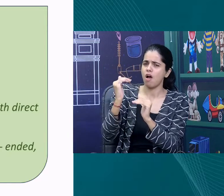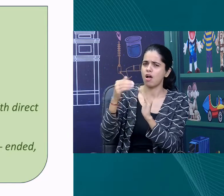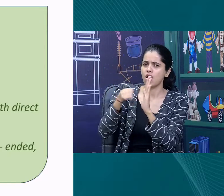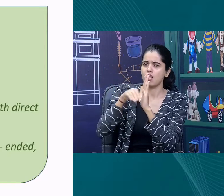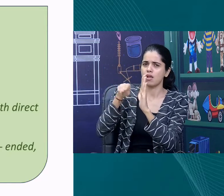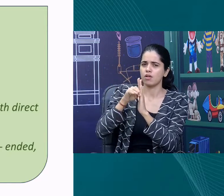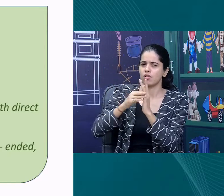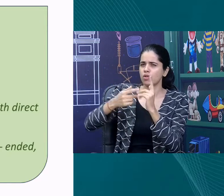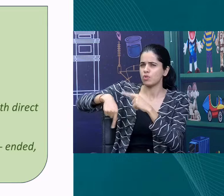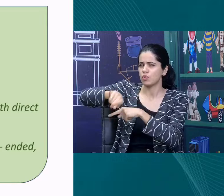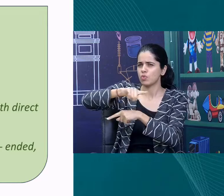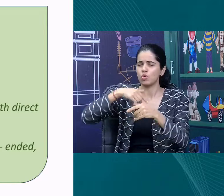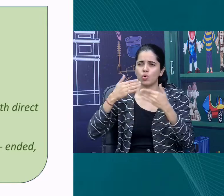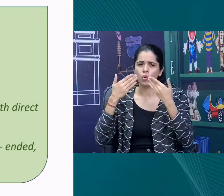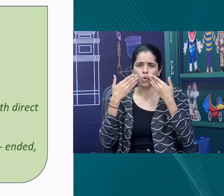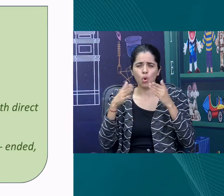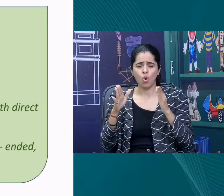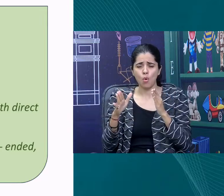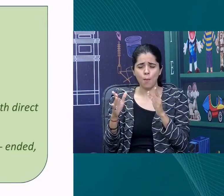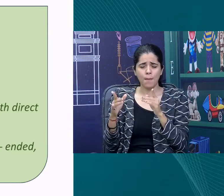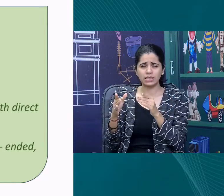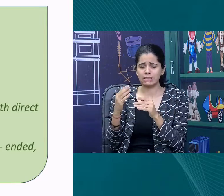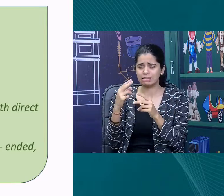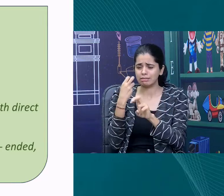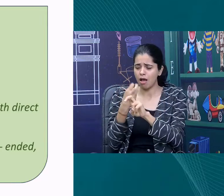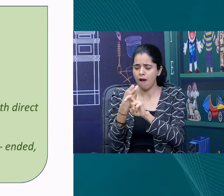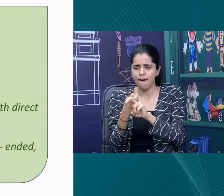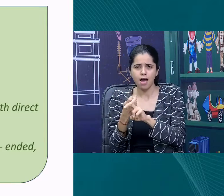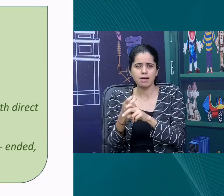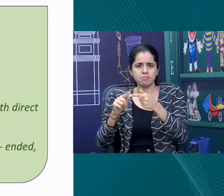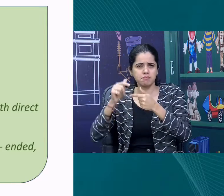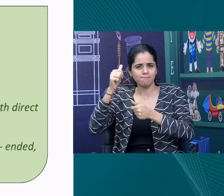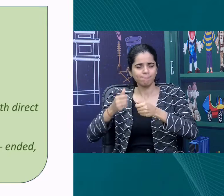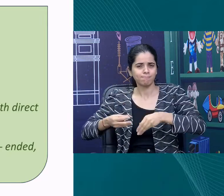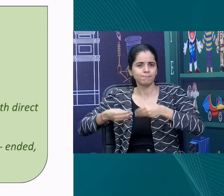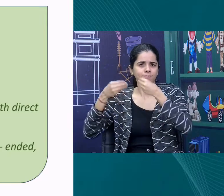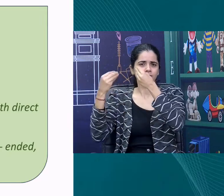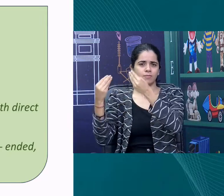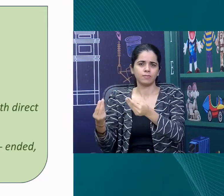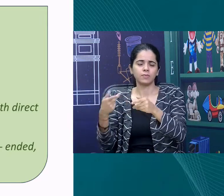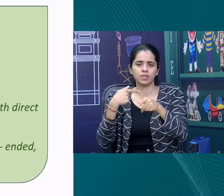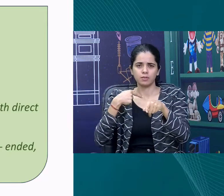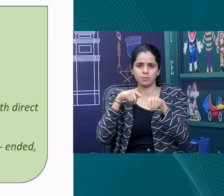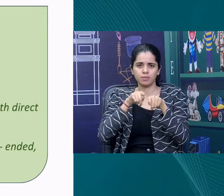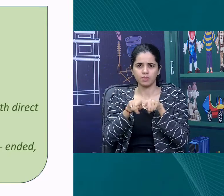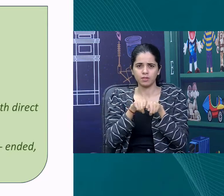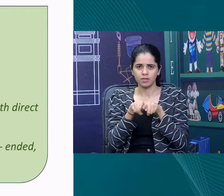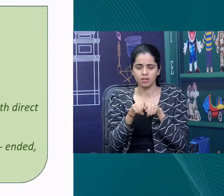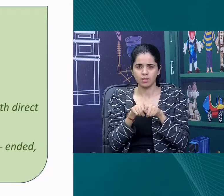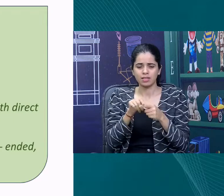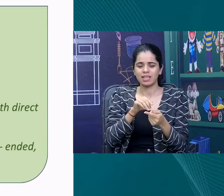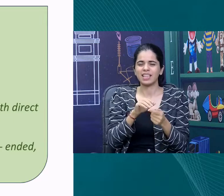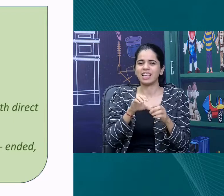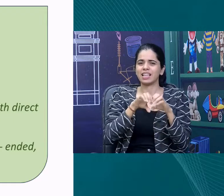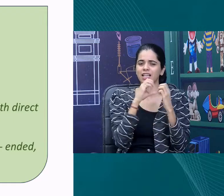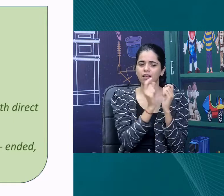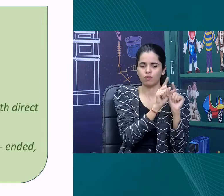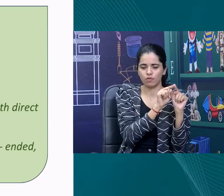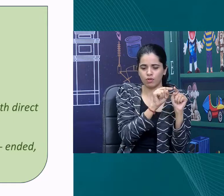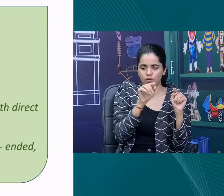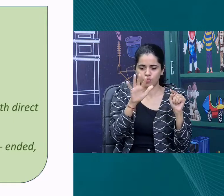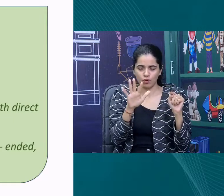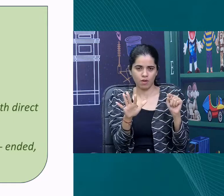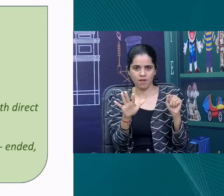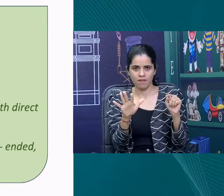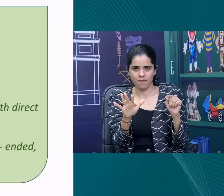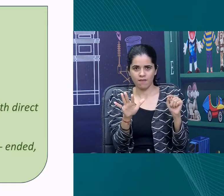like totally open-ended, complex, with advanced reading material. I'll give you an example from the primary class for this and from